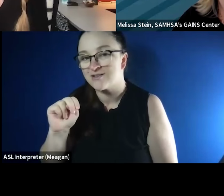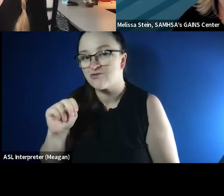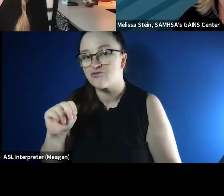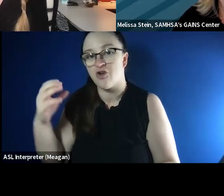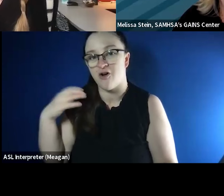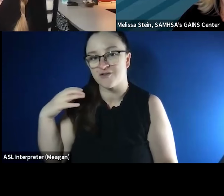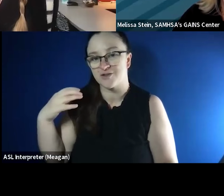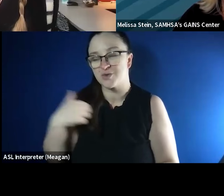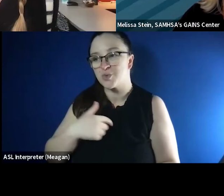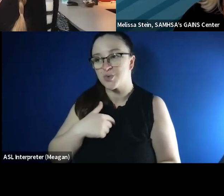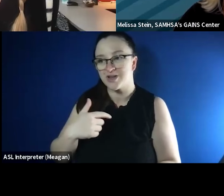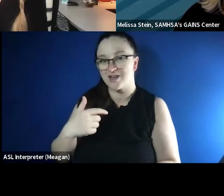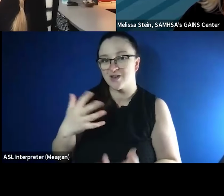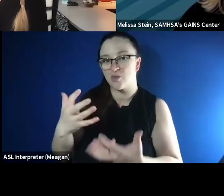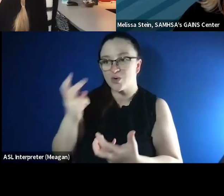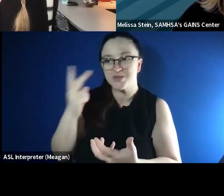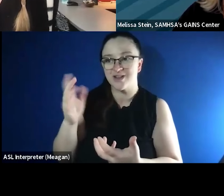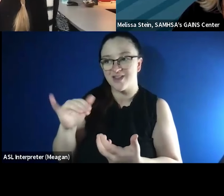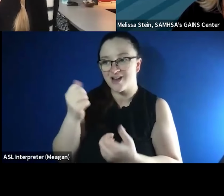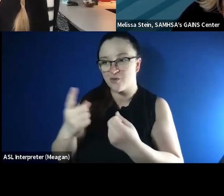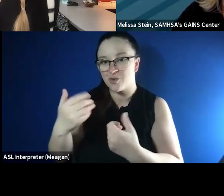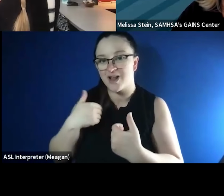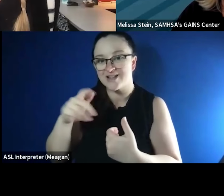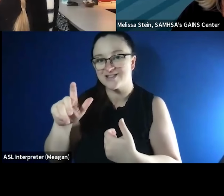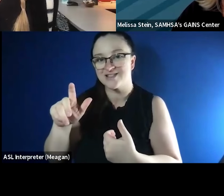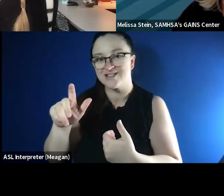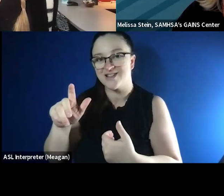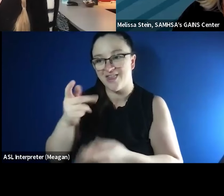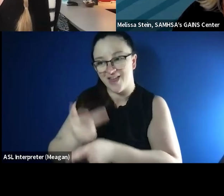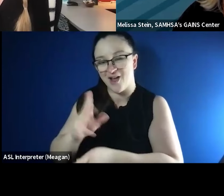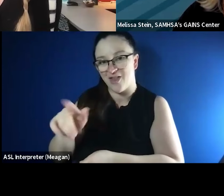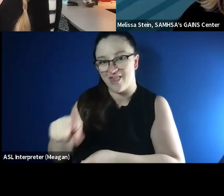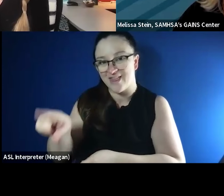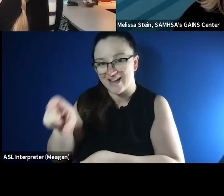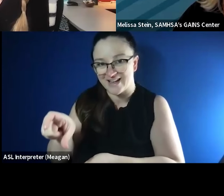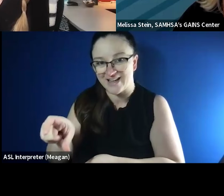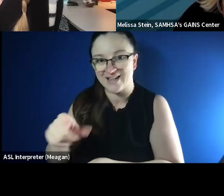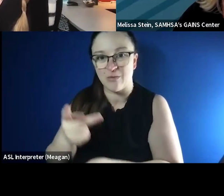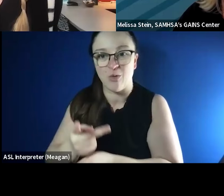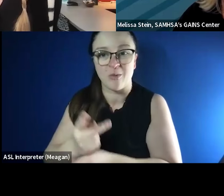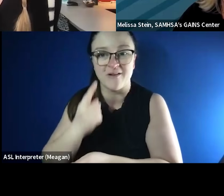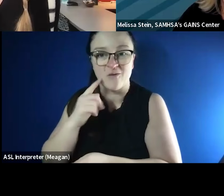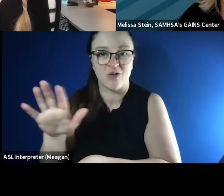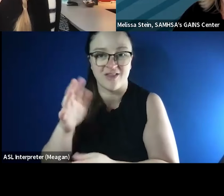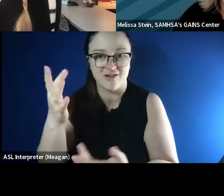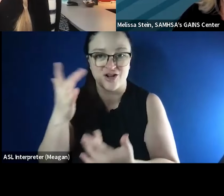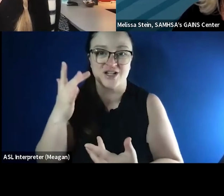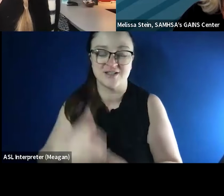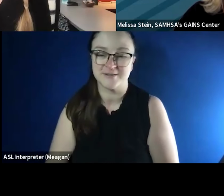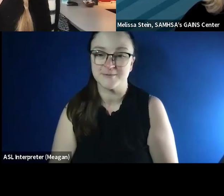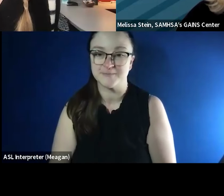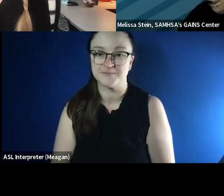Like, we all want to see that everyone has the necessary care level appropriate for their condition.